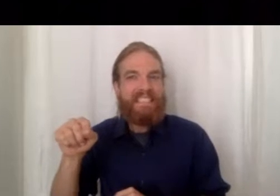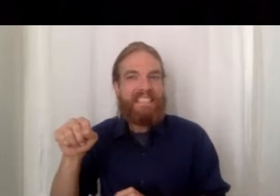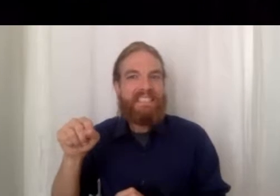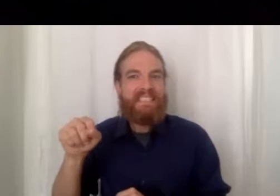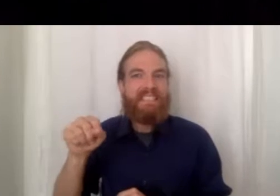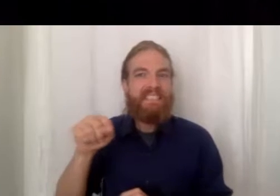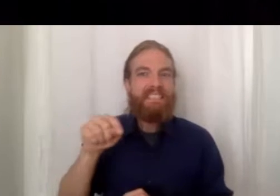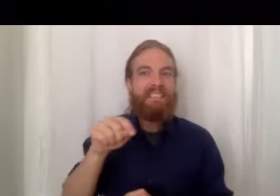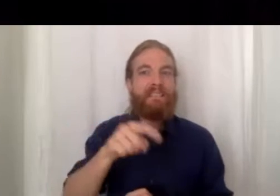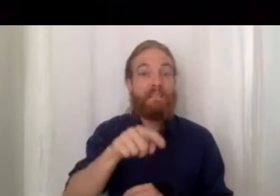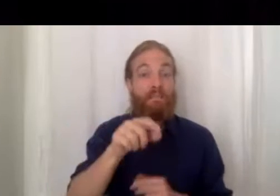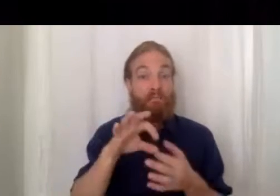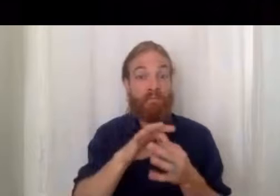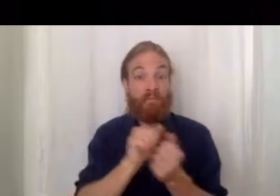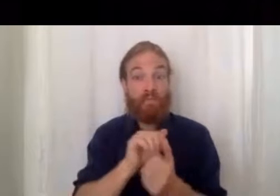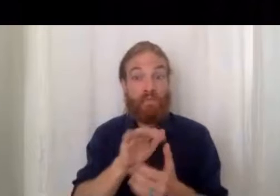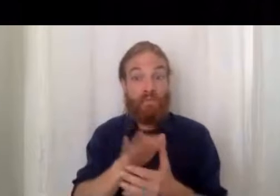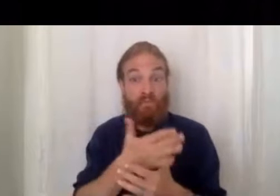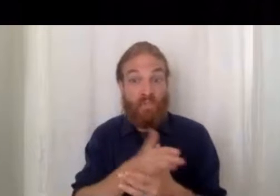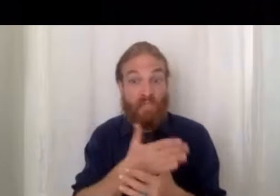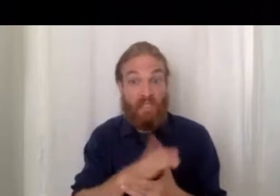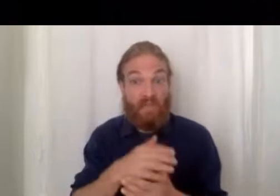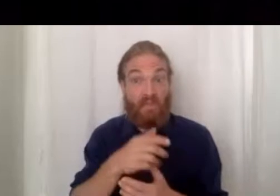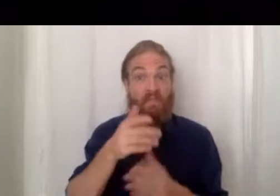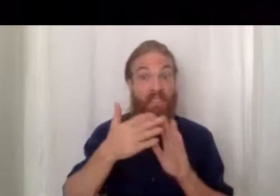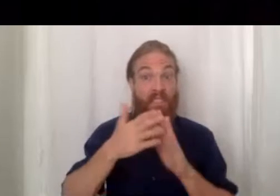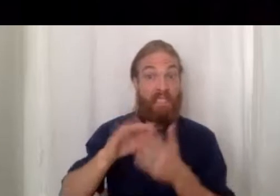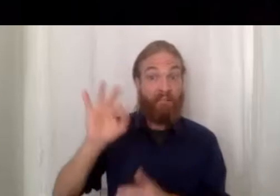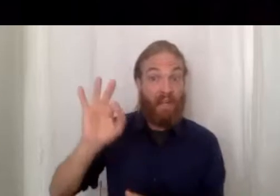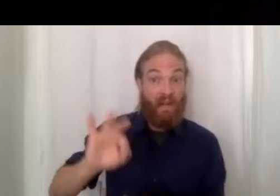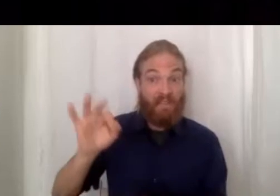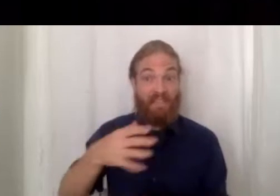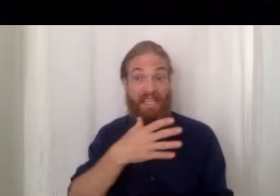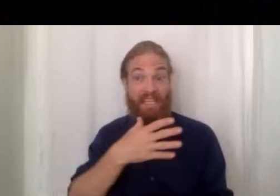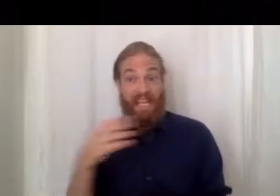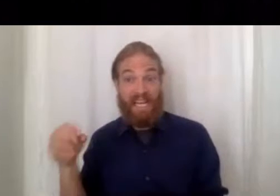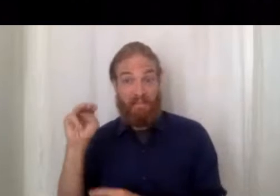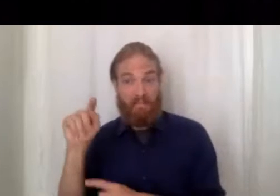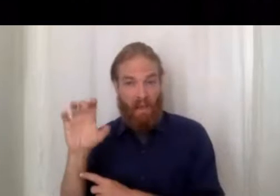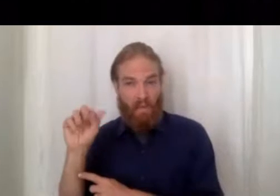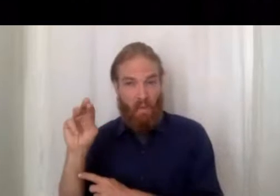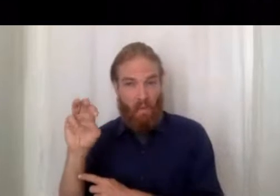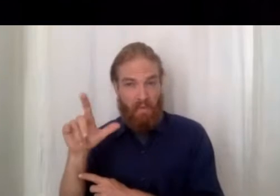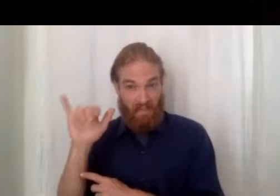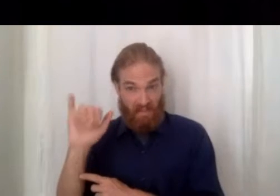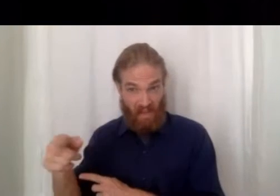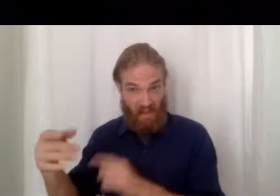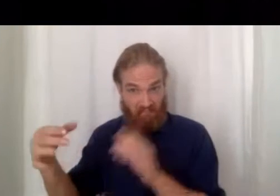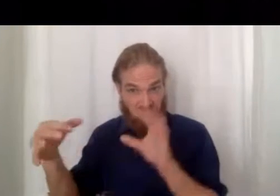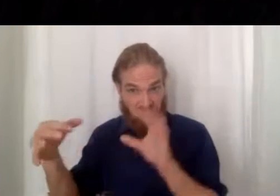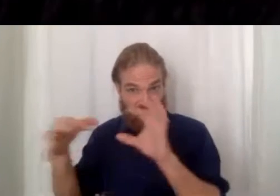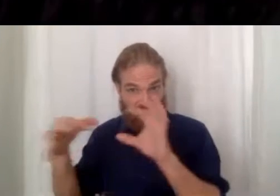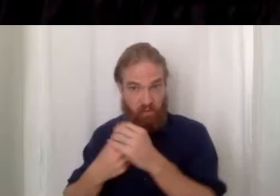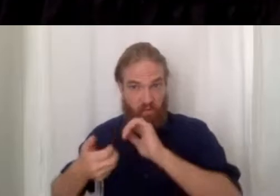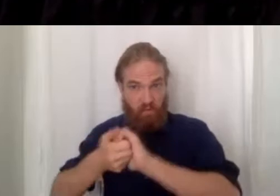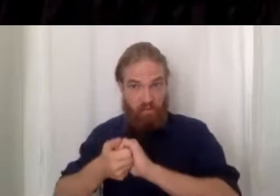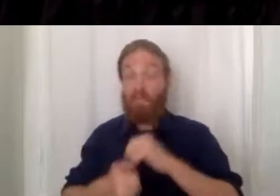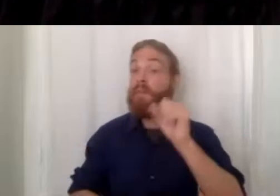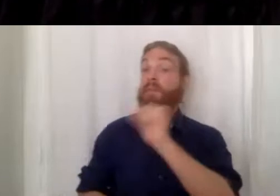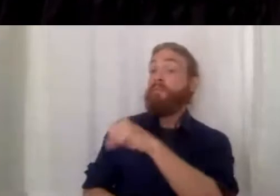and Mount Carmel, is that correct? Yes, and I don't think you had a chance to be